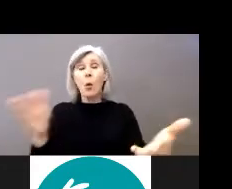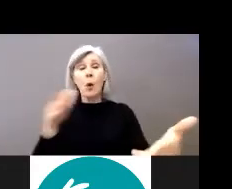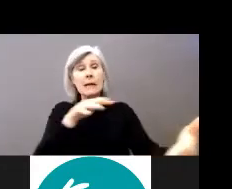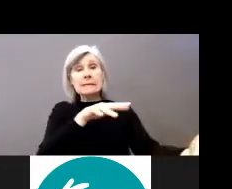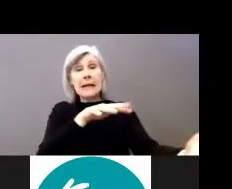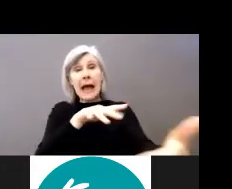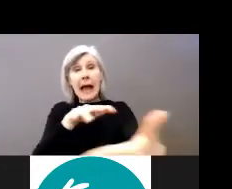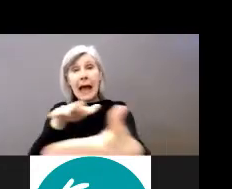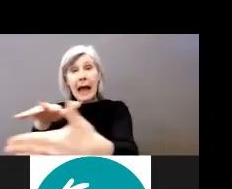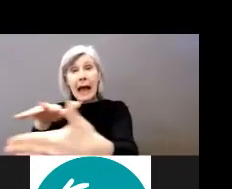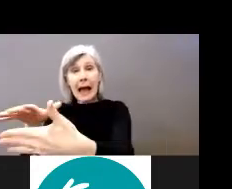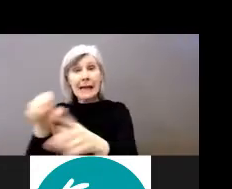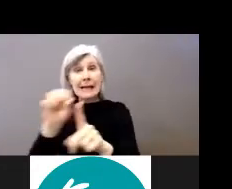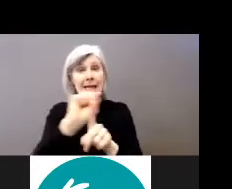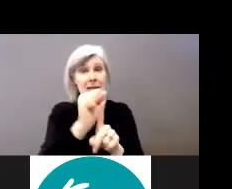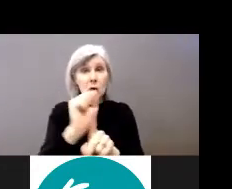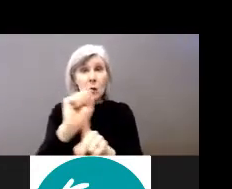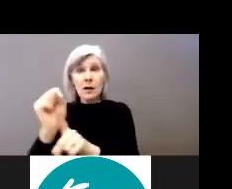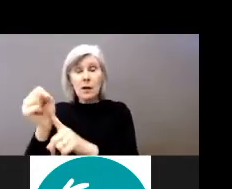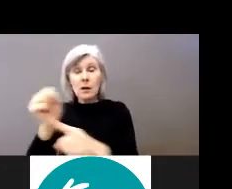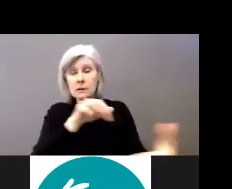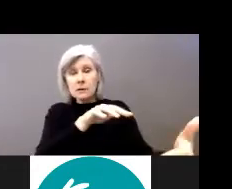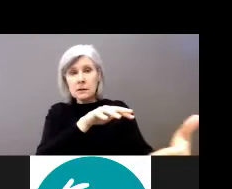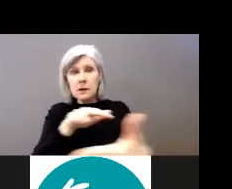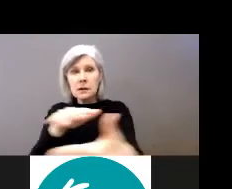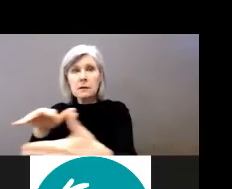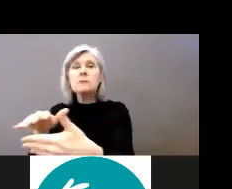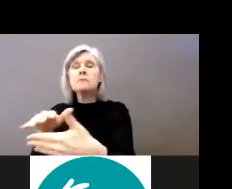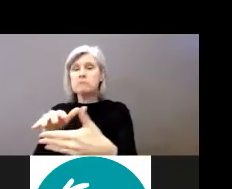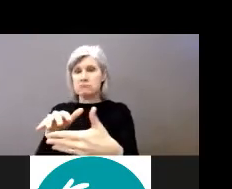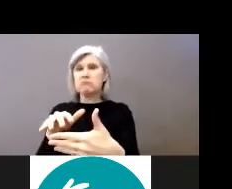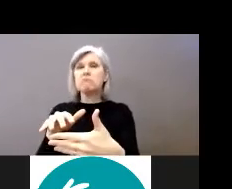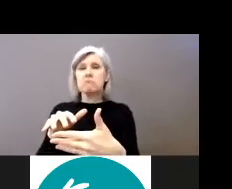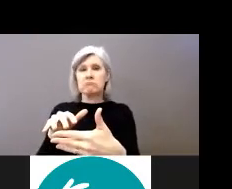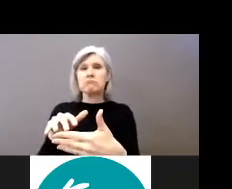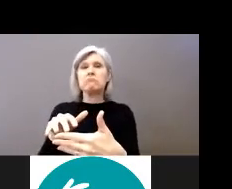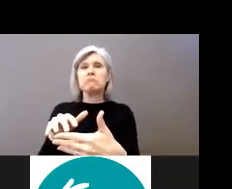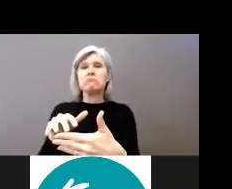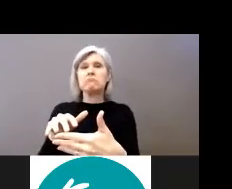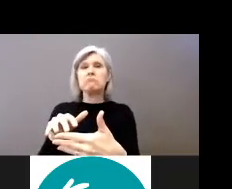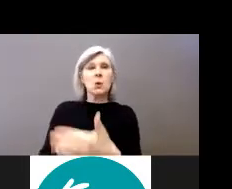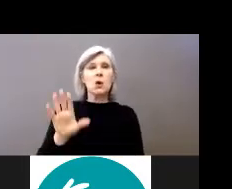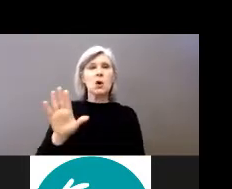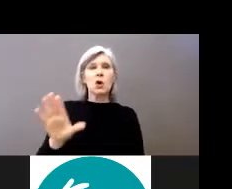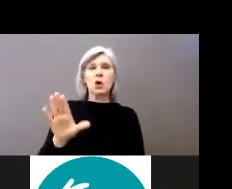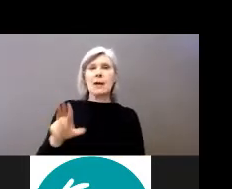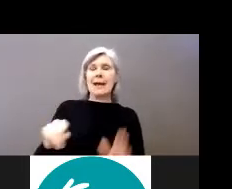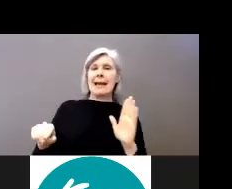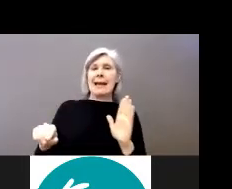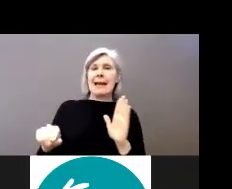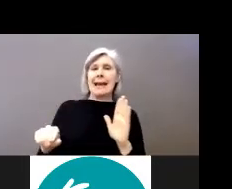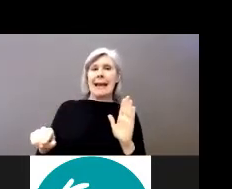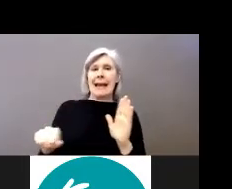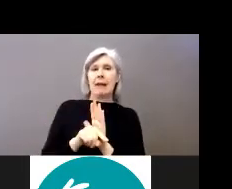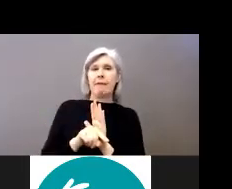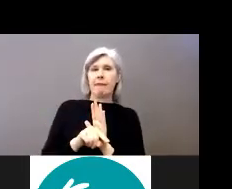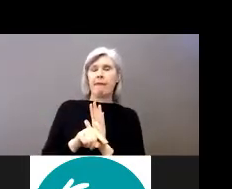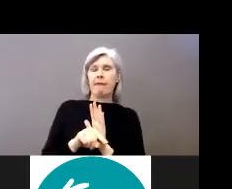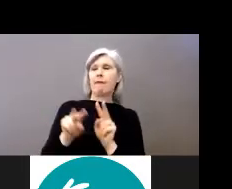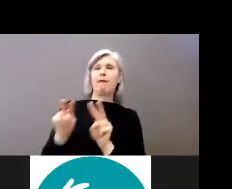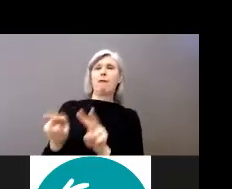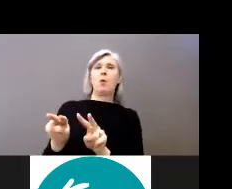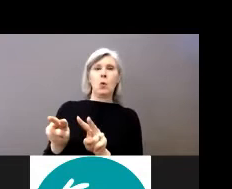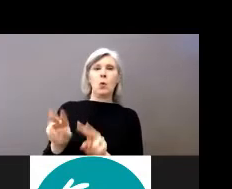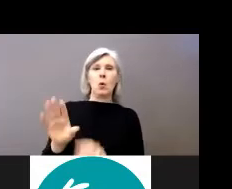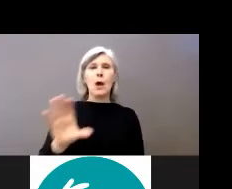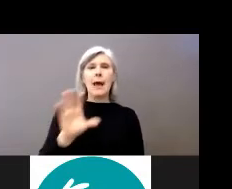internalizing the negative representations of the person's old age leads to a much higher prevalence of psychiatric conditions.